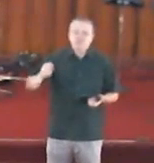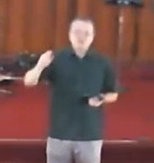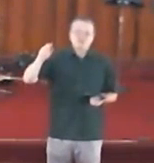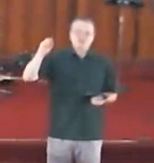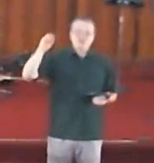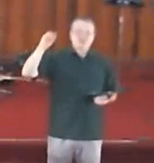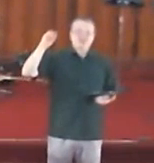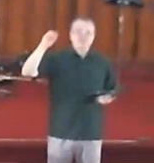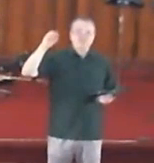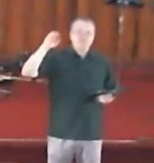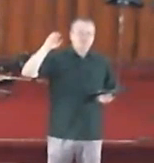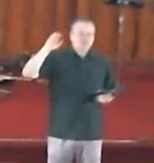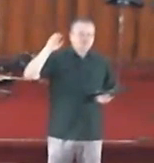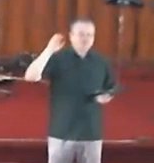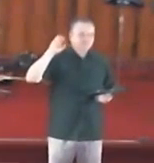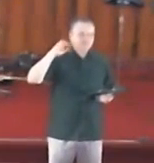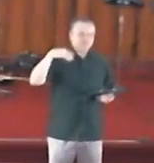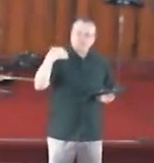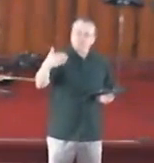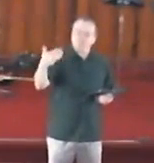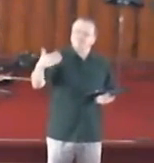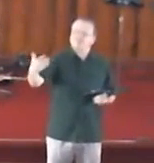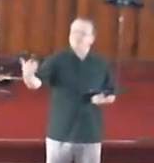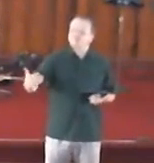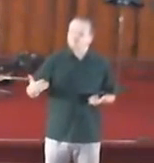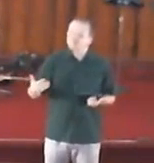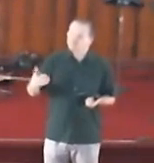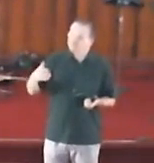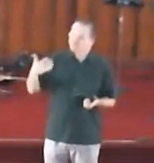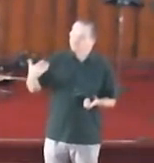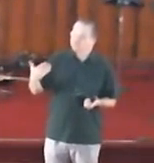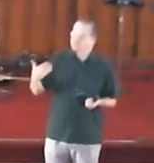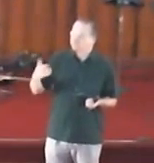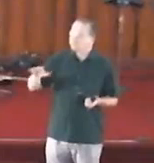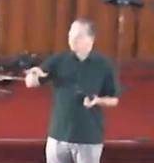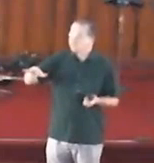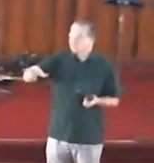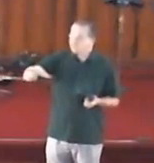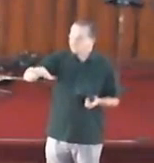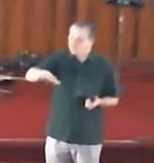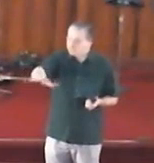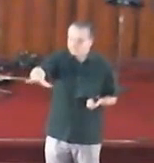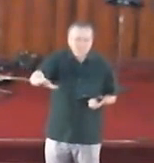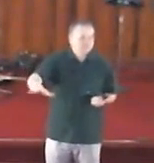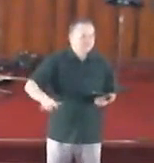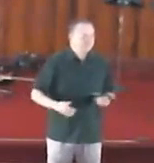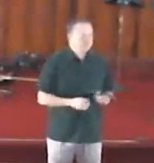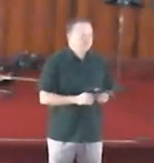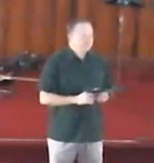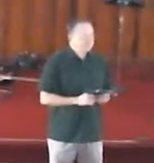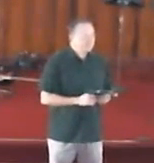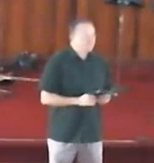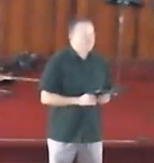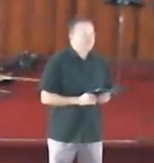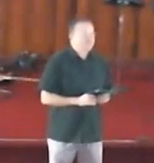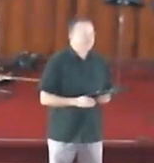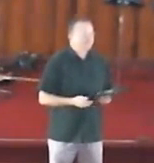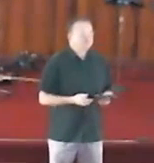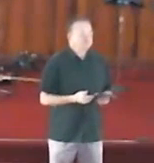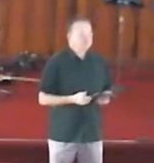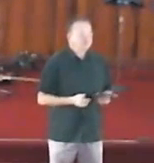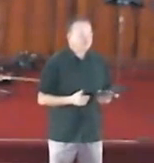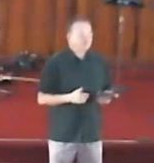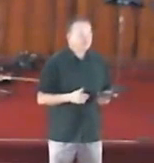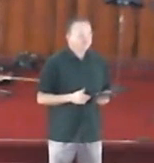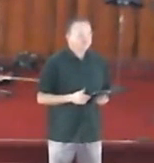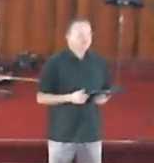Y muchas veces cuando nosotros estamos hablando del Espíritu Santo con personas, no saben, no entienden.